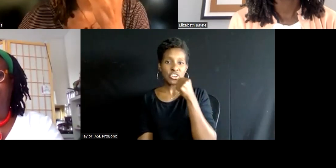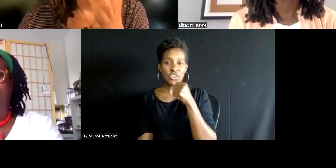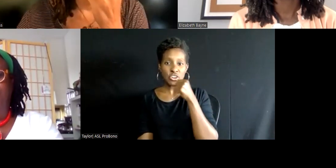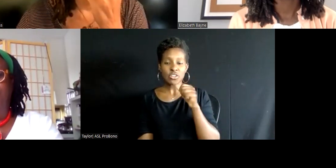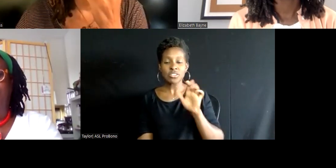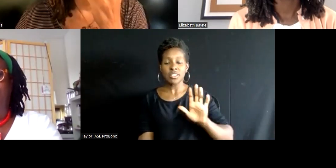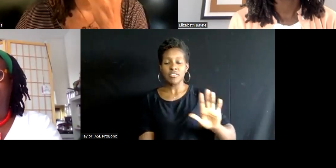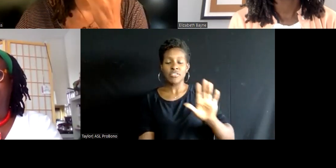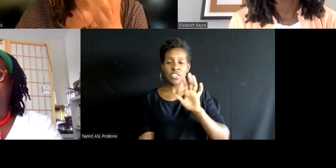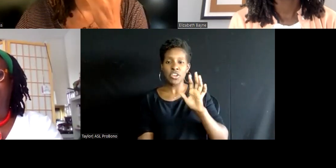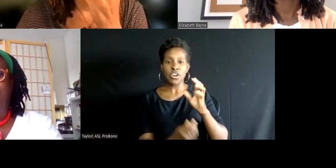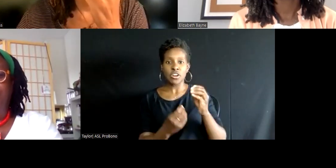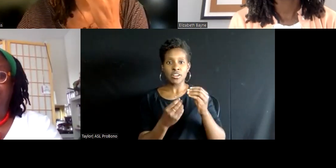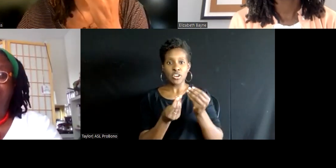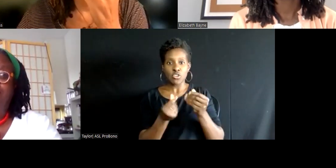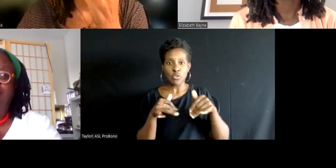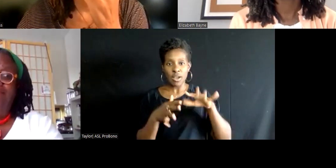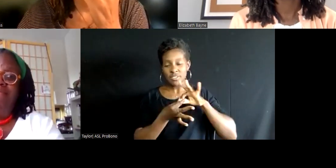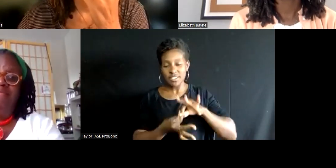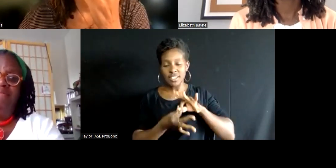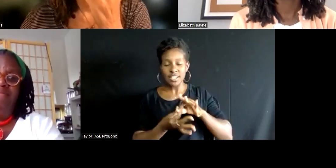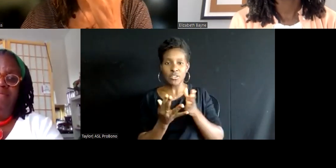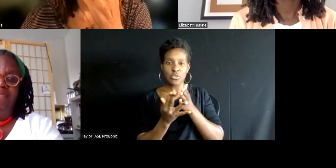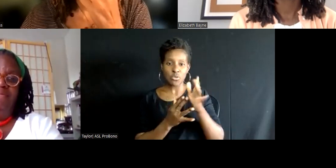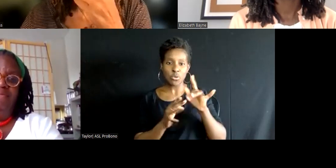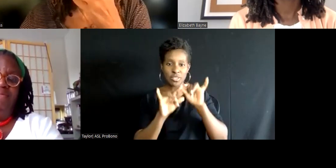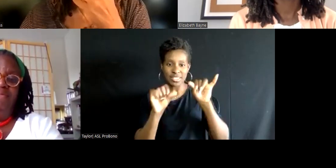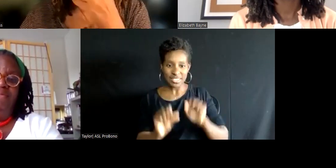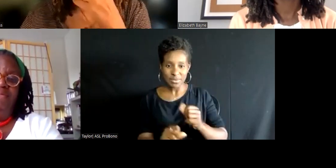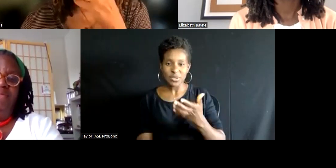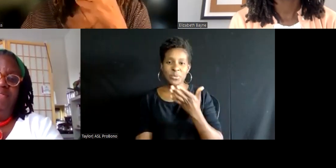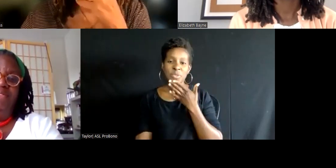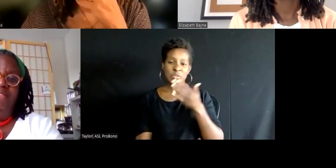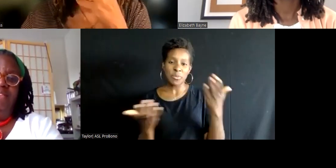freedom. But thank you for being here, Jan Robinson-Flint.